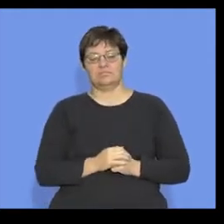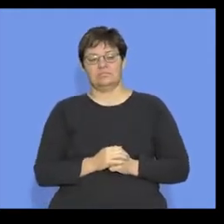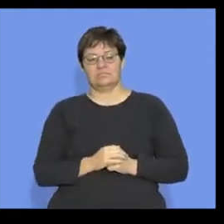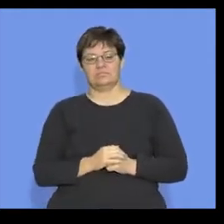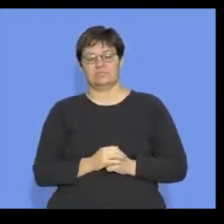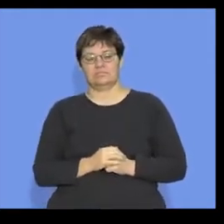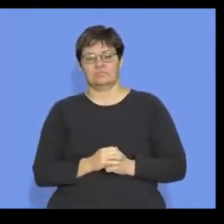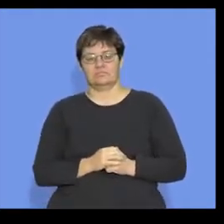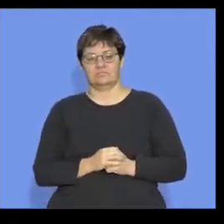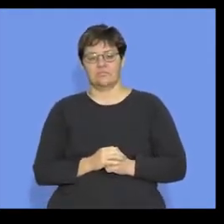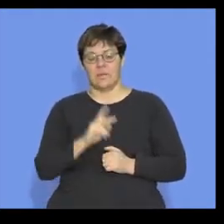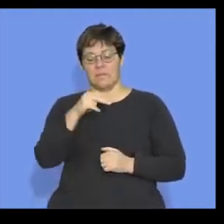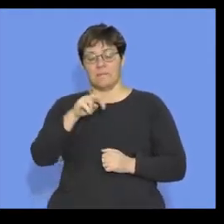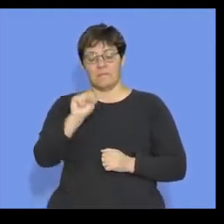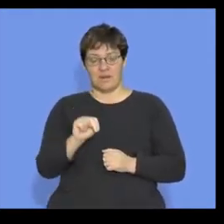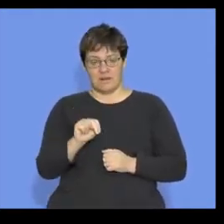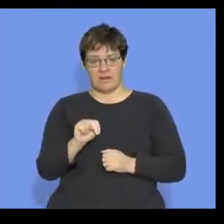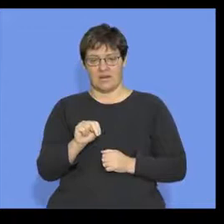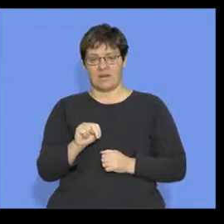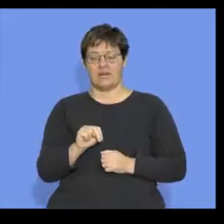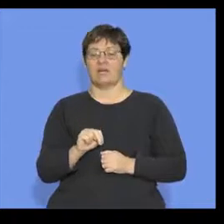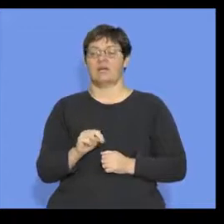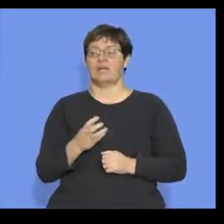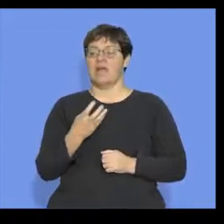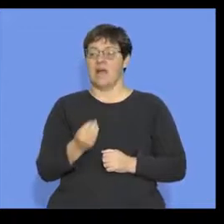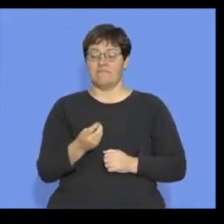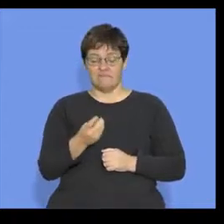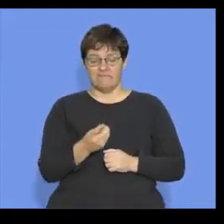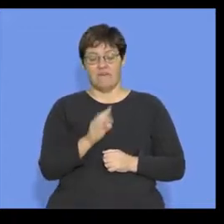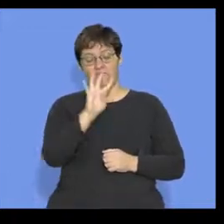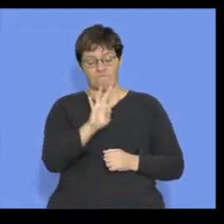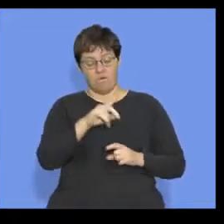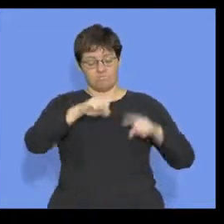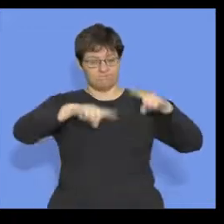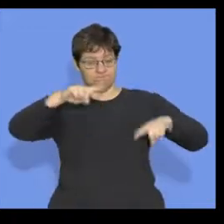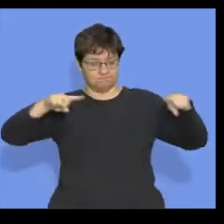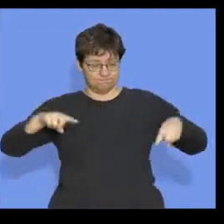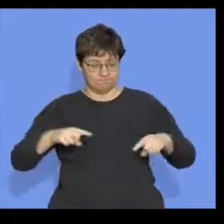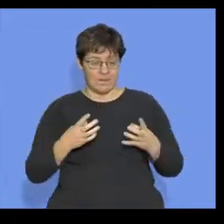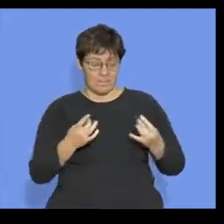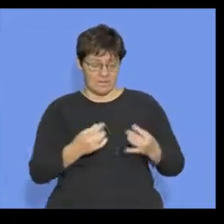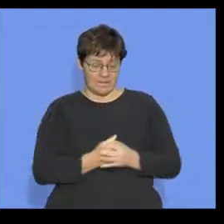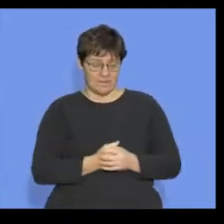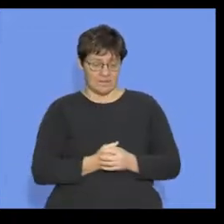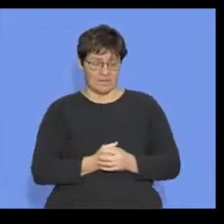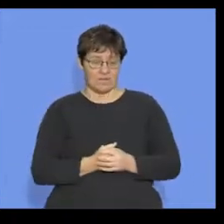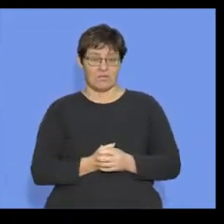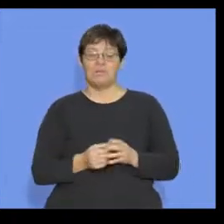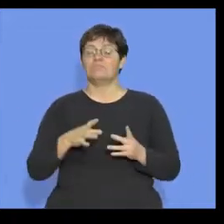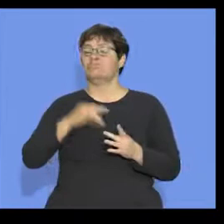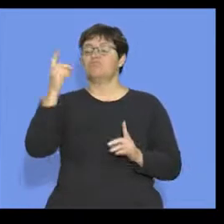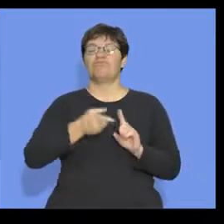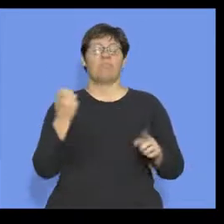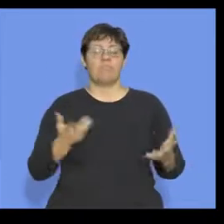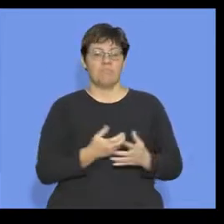So remember, we're dealing with a pin which consists of 4 digits which are random. And where do we choose the